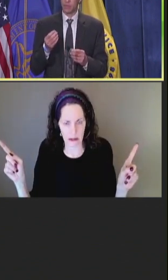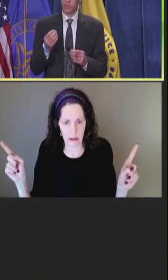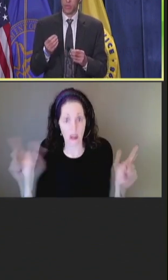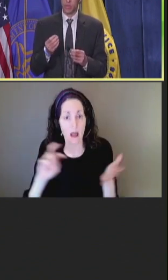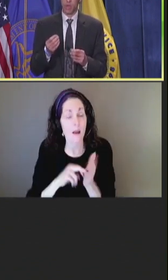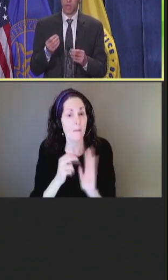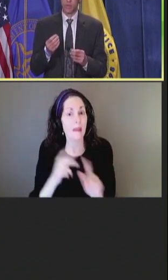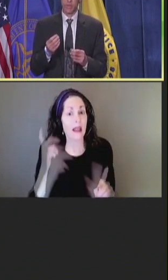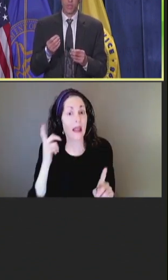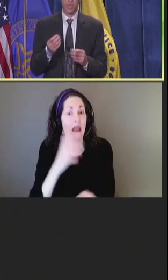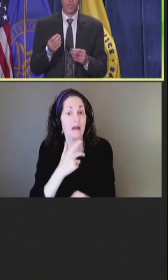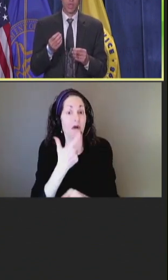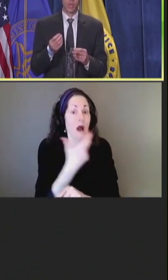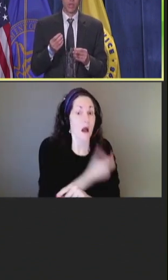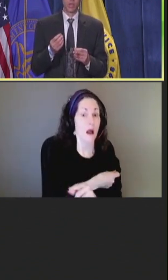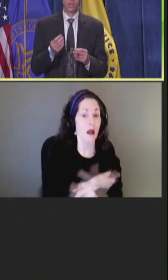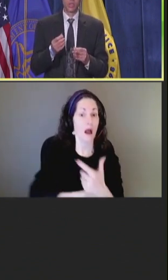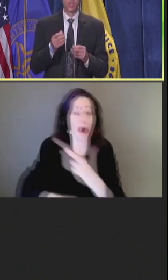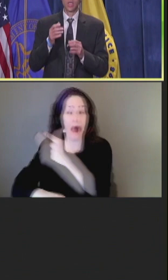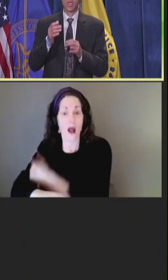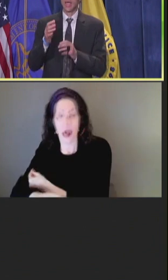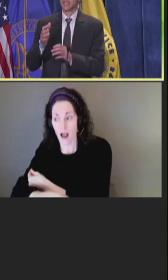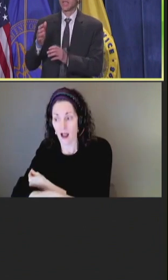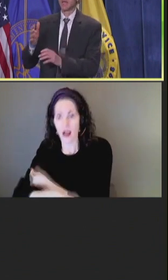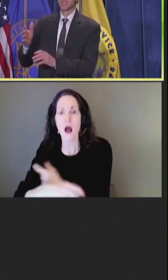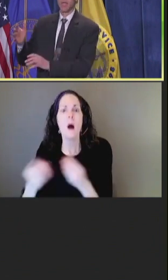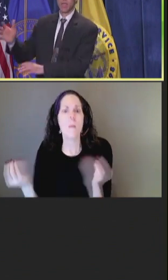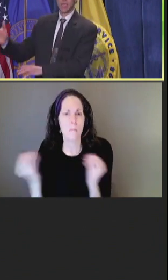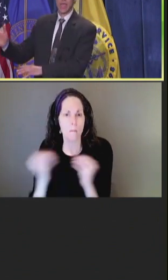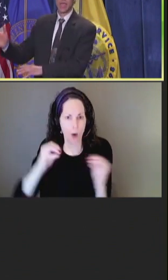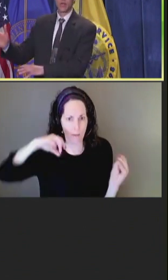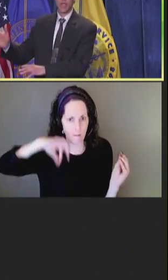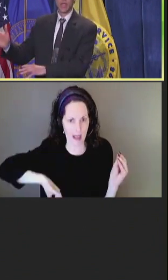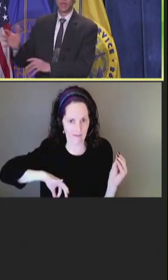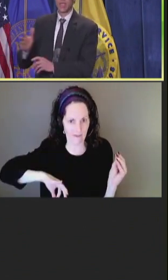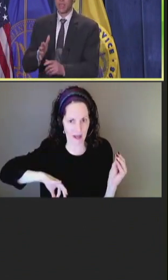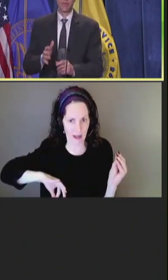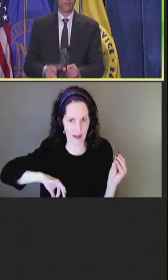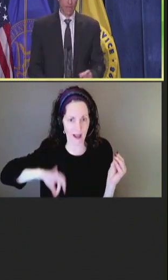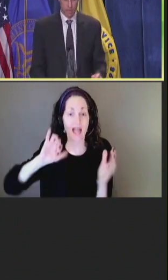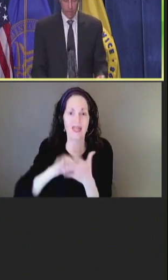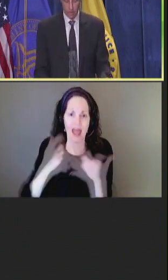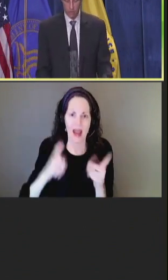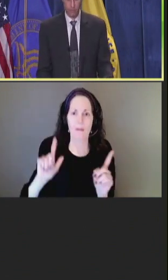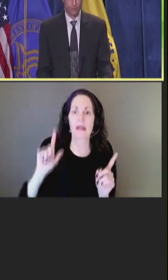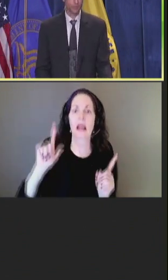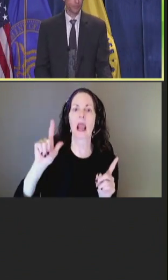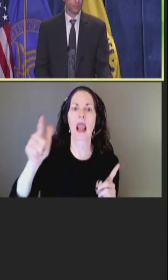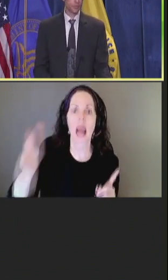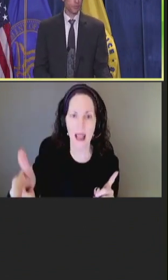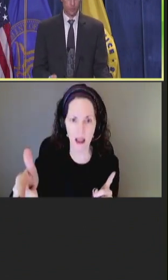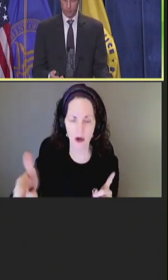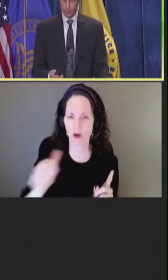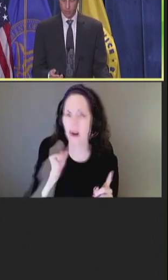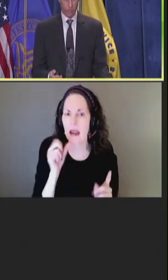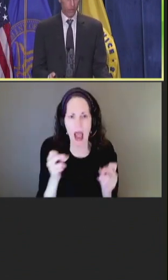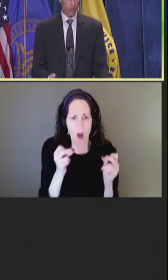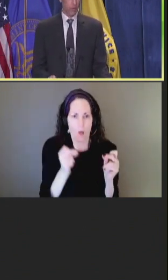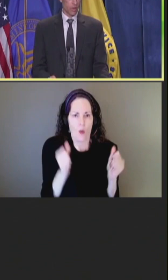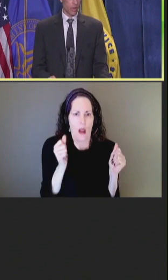get from switching arms occurs at times a bit later than immediately after vaccination.